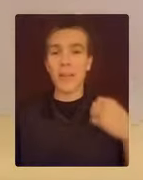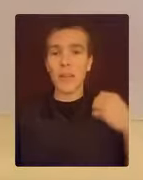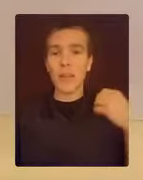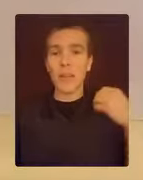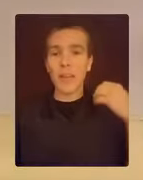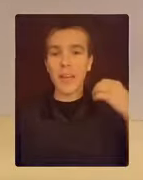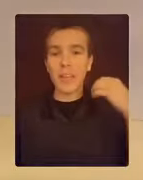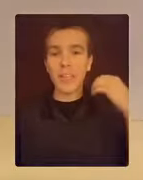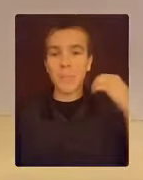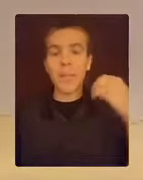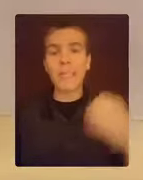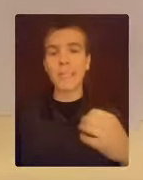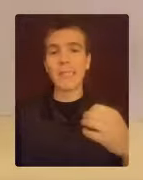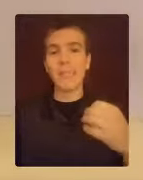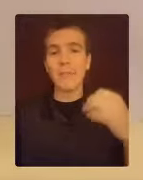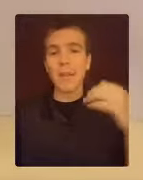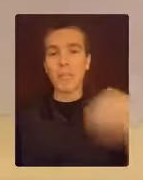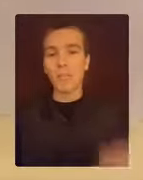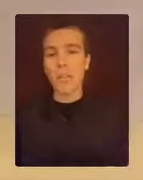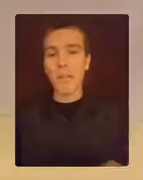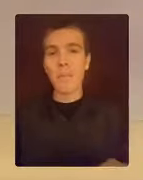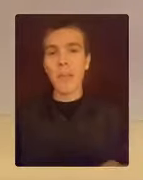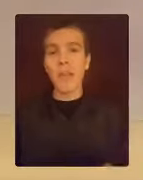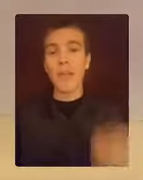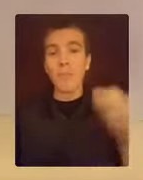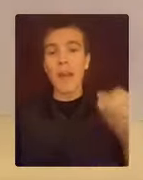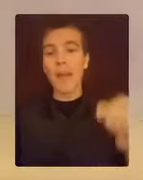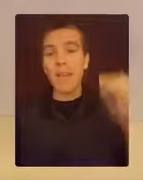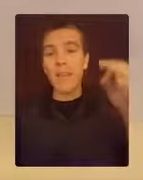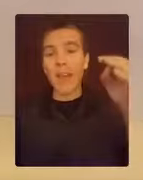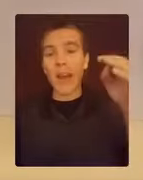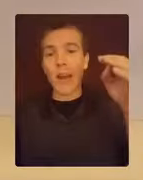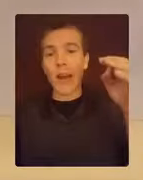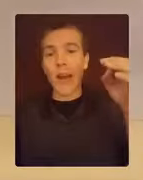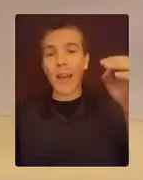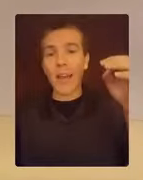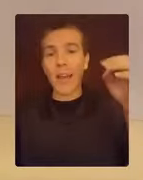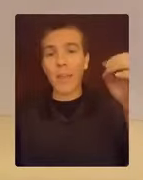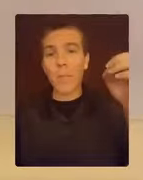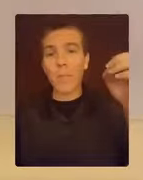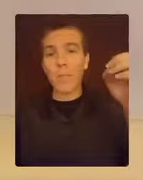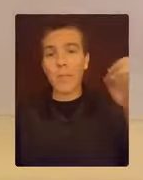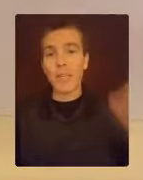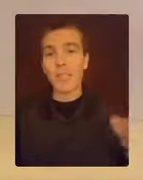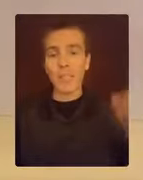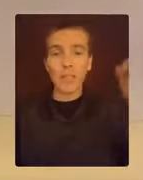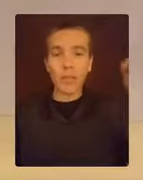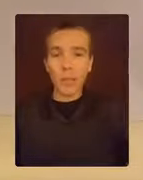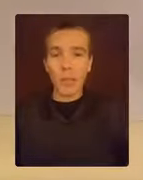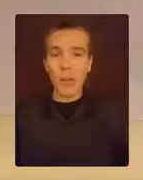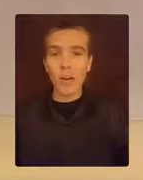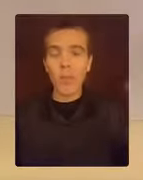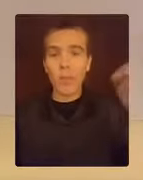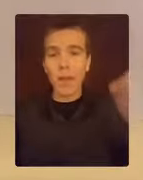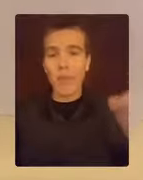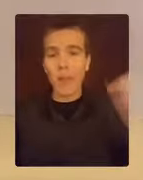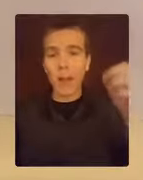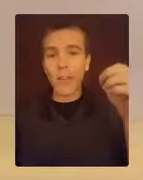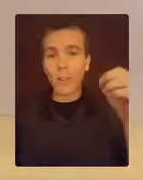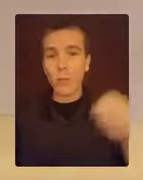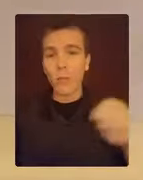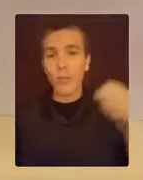mind it depicted in my dream the man that I am destined to become, and the